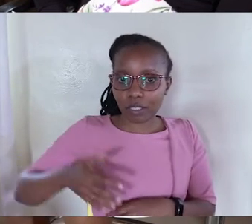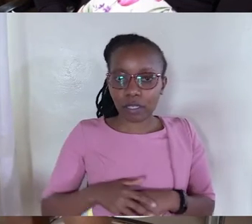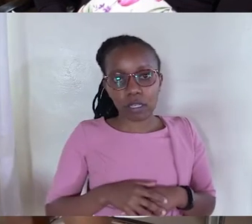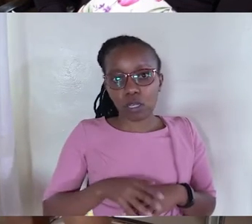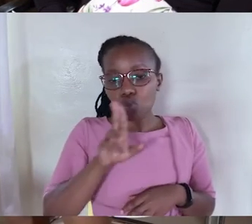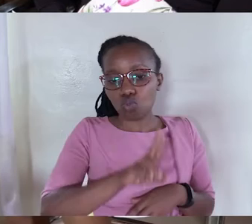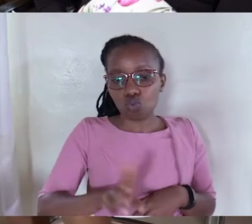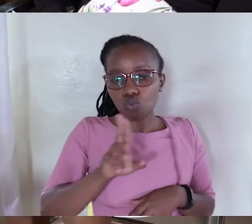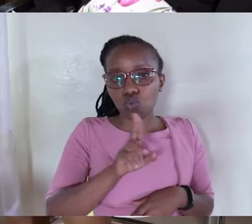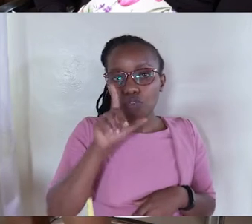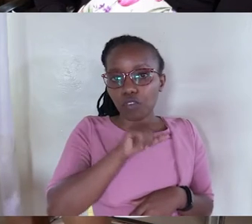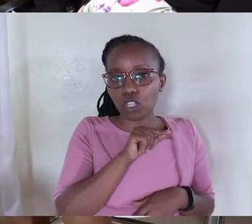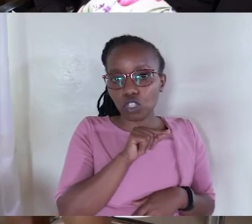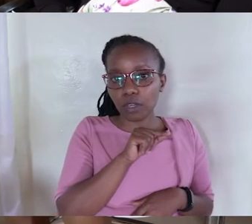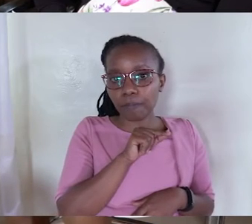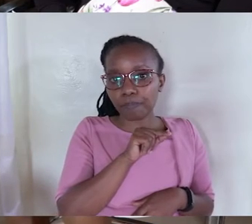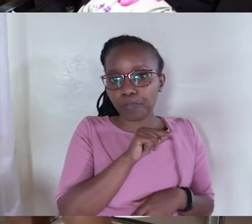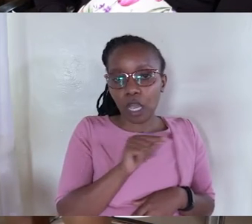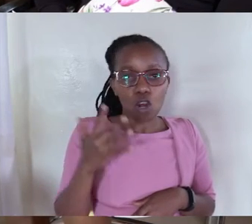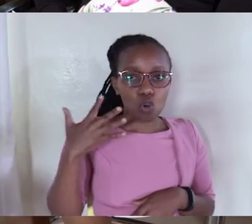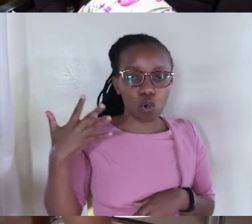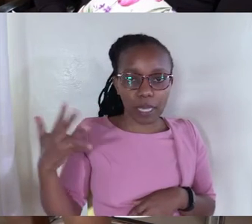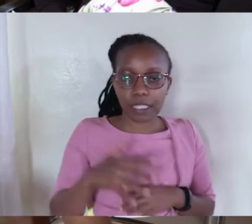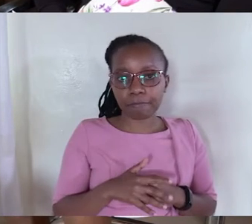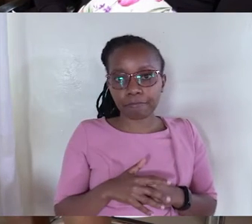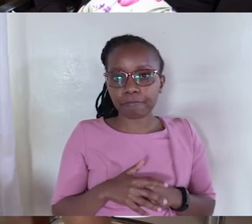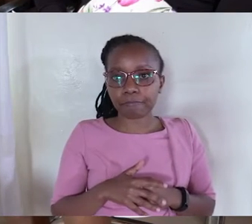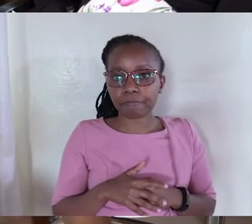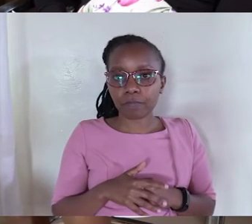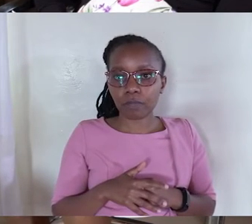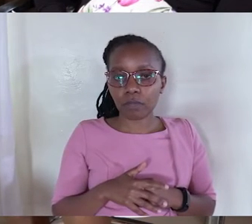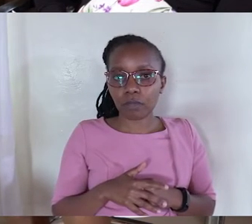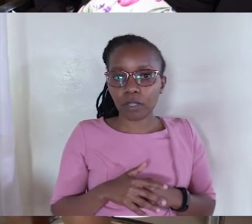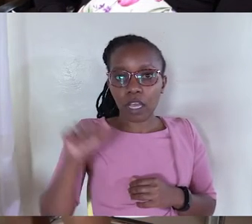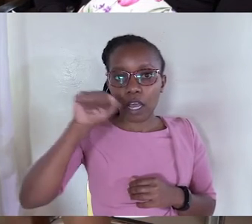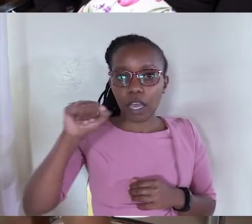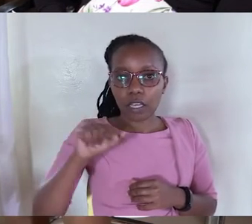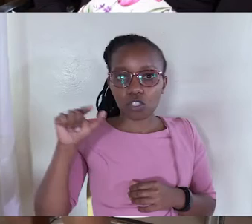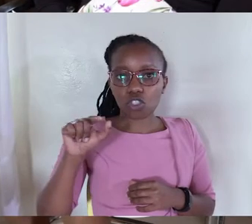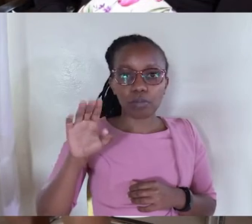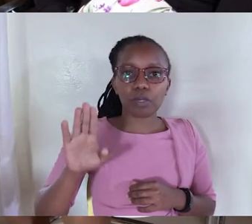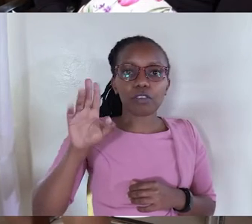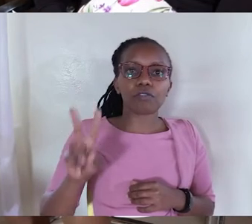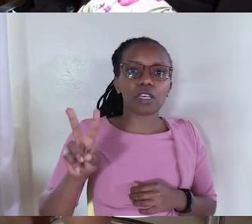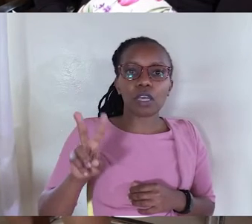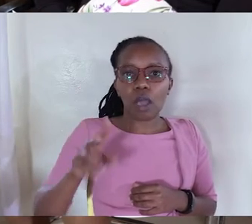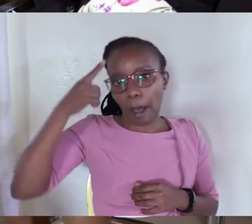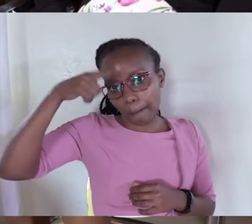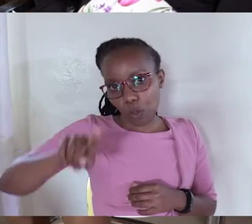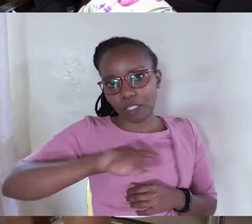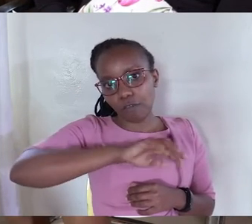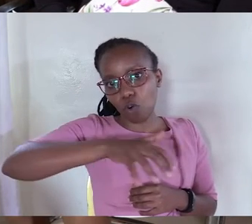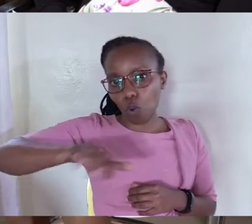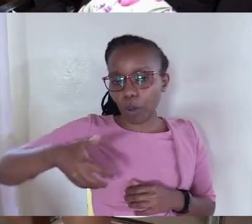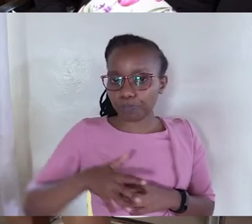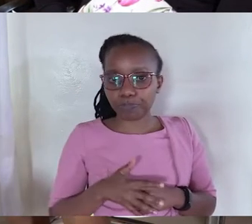used the documents to come up with their SGBV policy for the county.